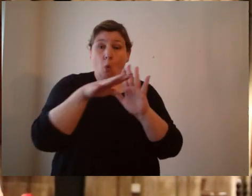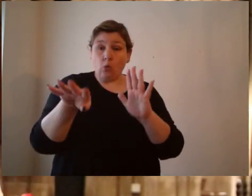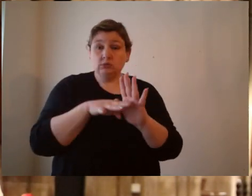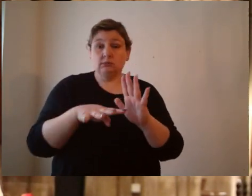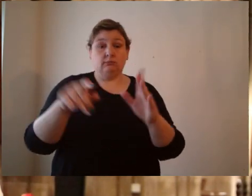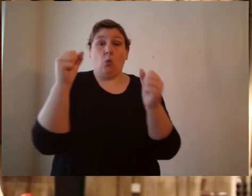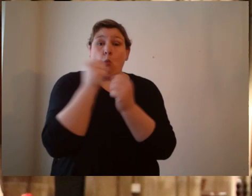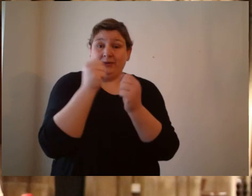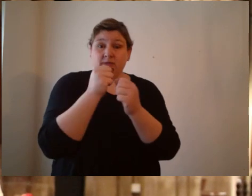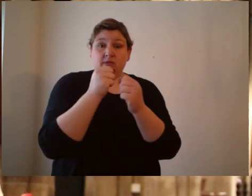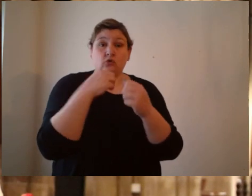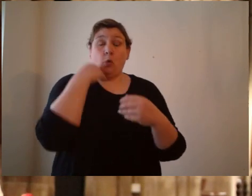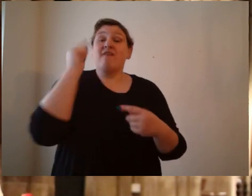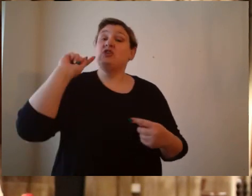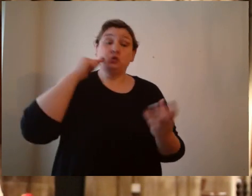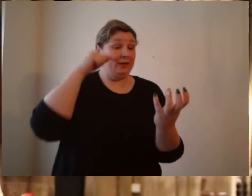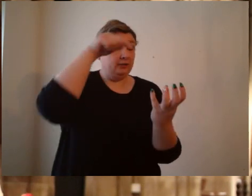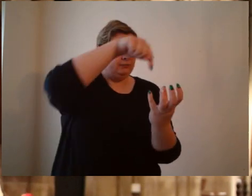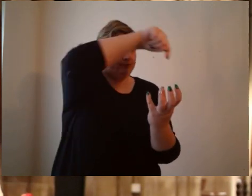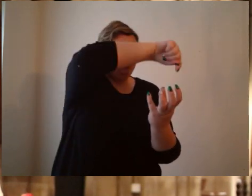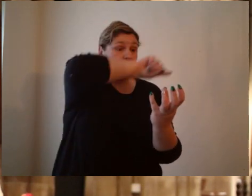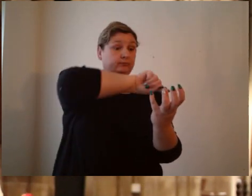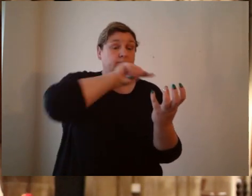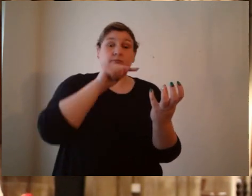remember each different sweet on here.